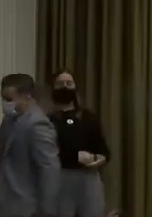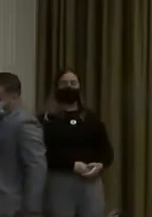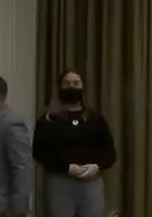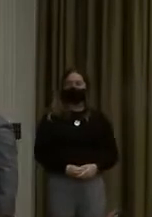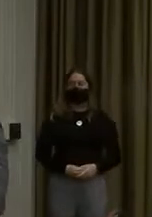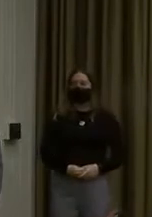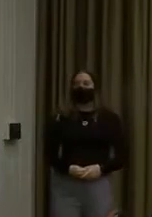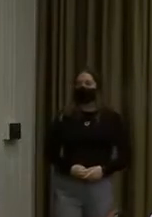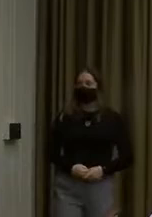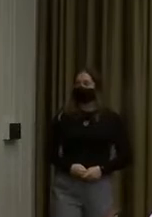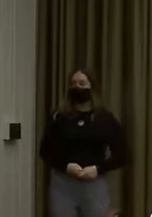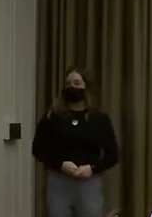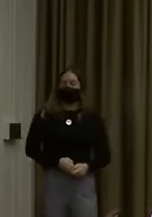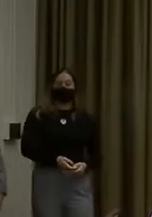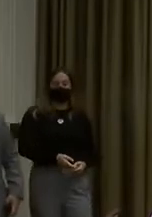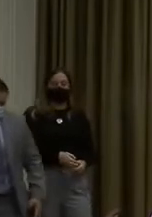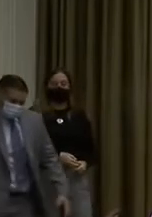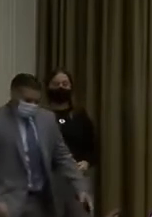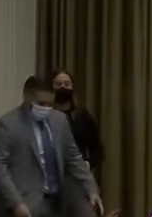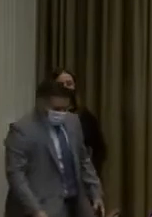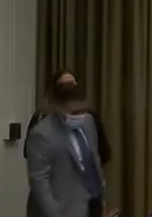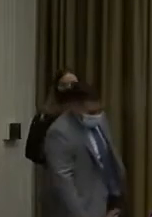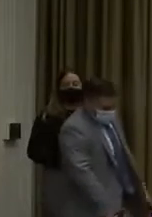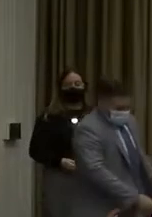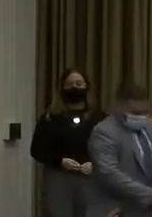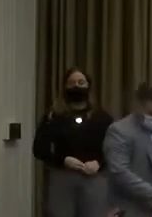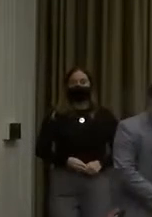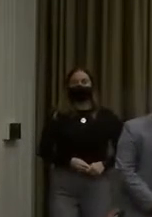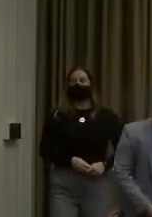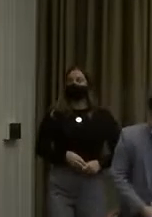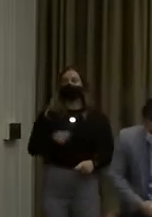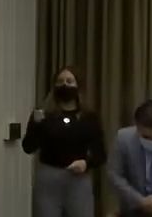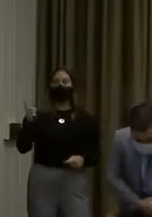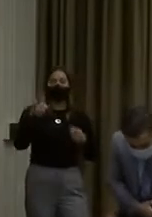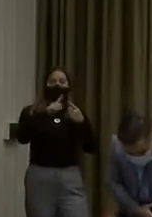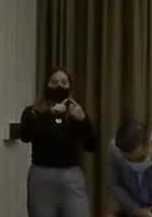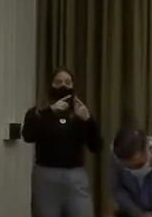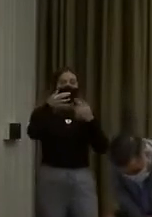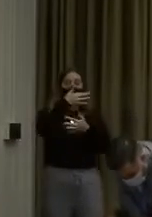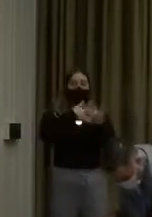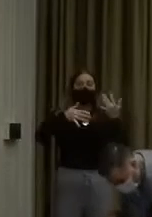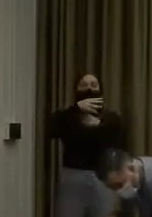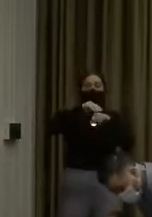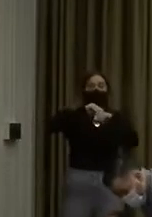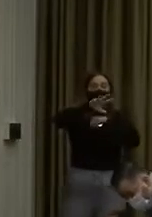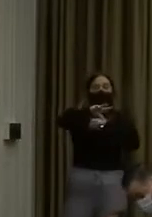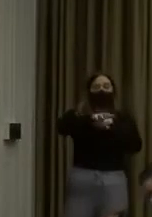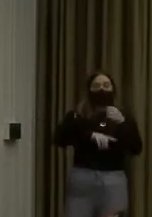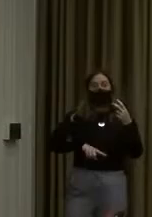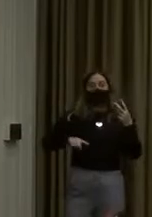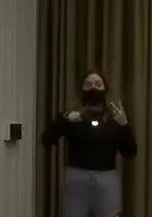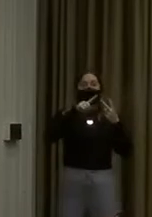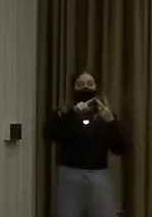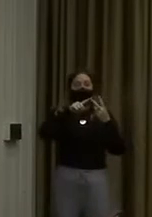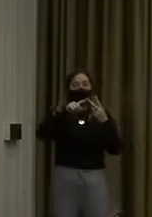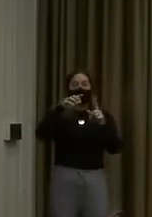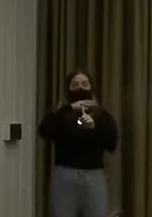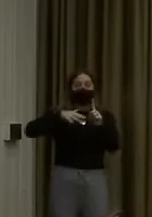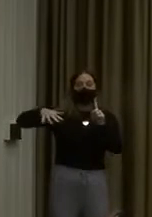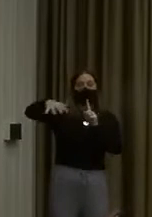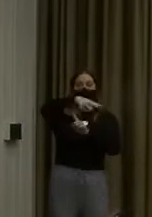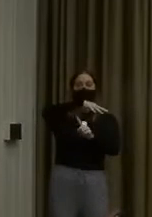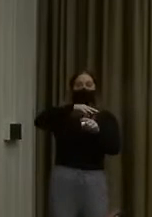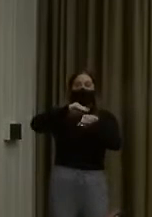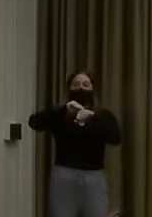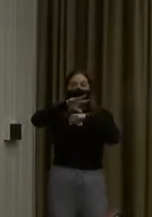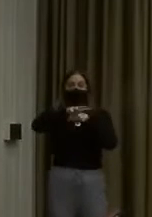I guess I can just do it on this. All right, I'll just do that. Okay. So these include the social determinants of health, the environmental determinants,